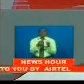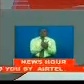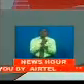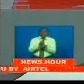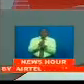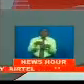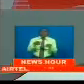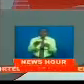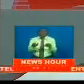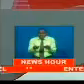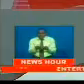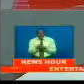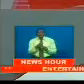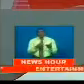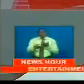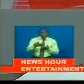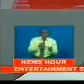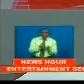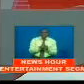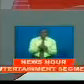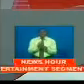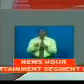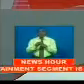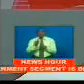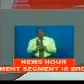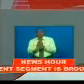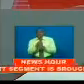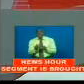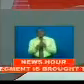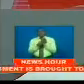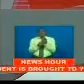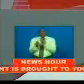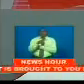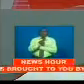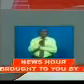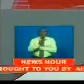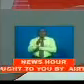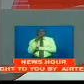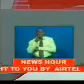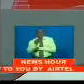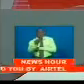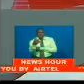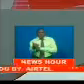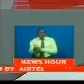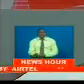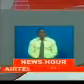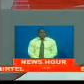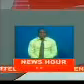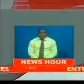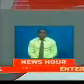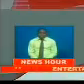way onto the Ghanaian fashion market. We had a chat with three young creative minds on Showbiz on GBC